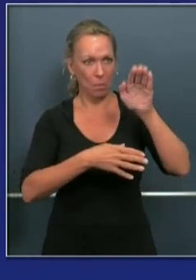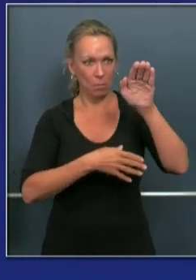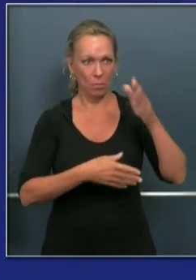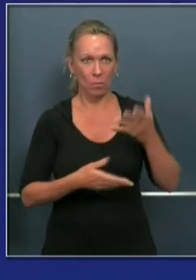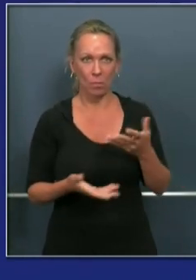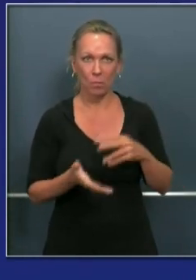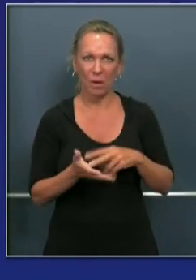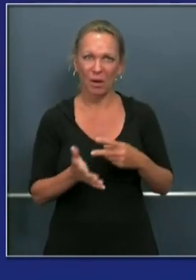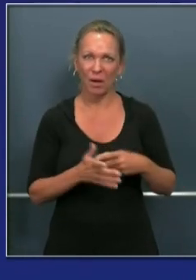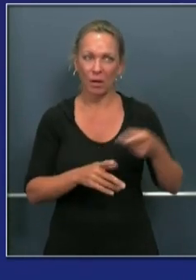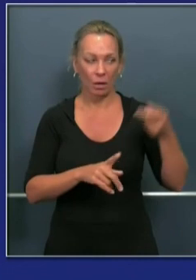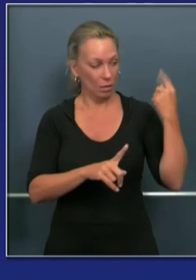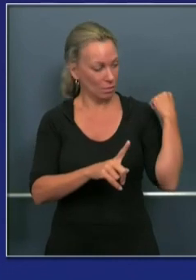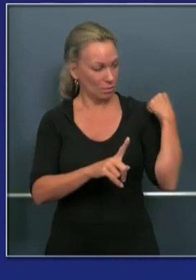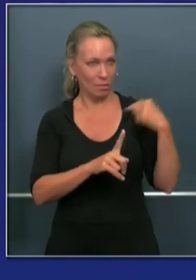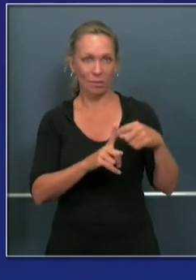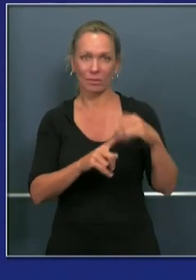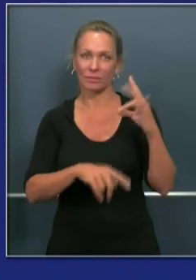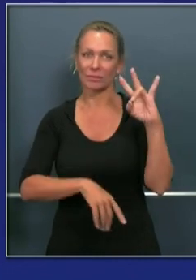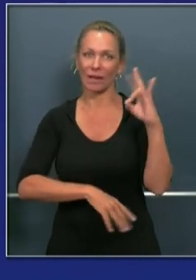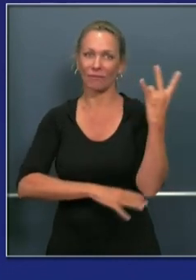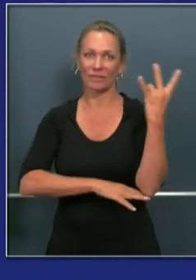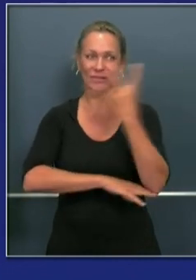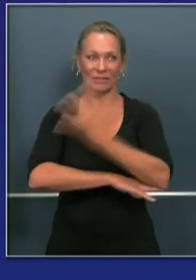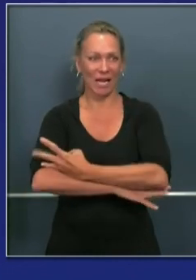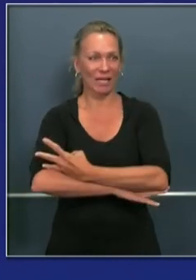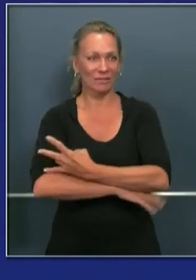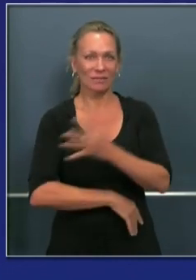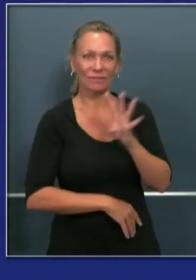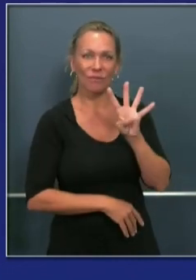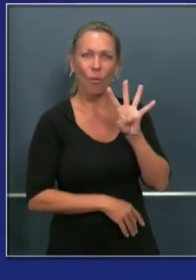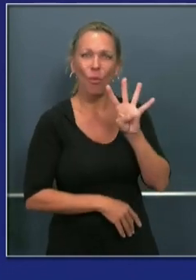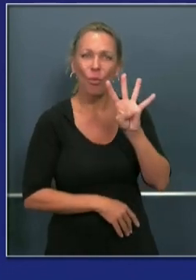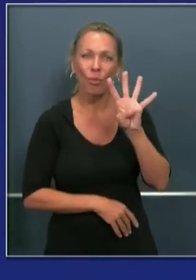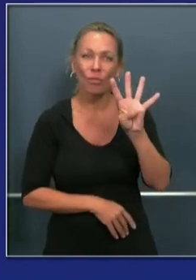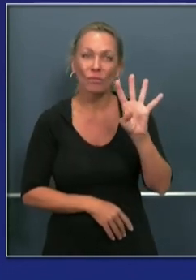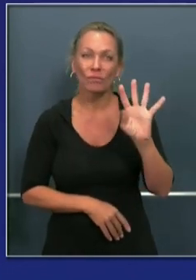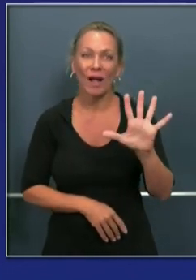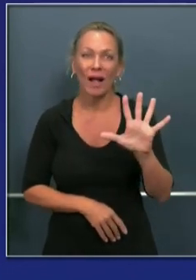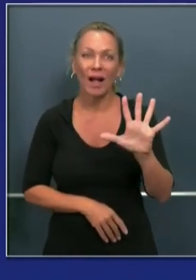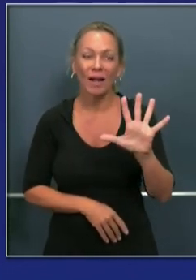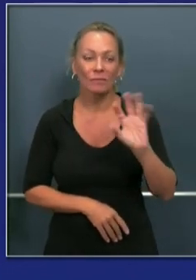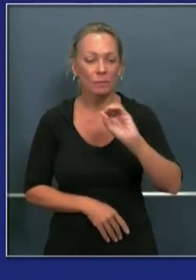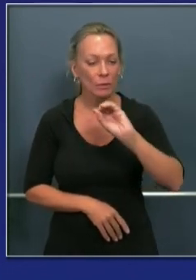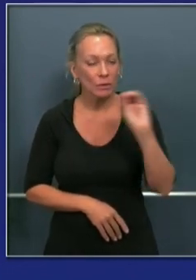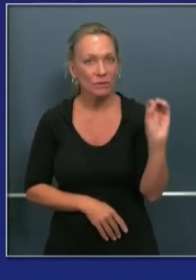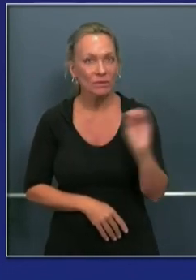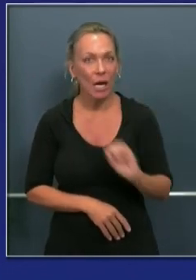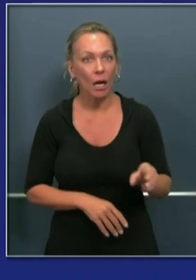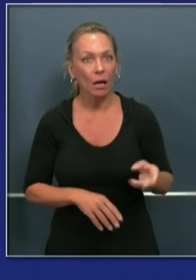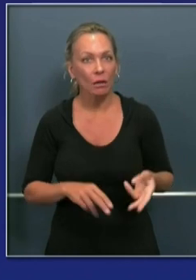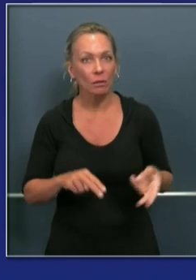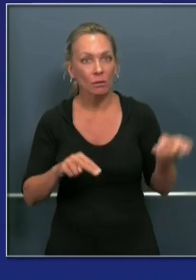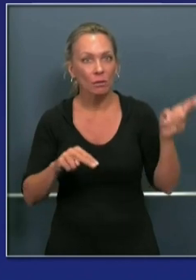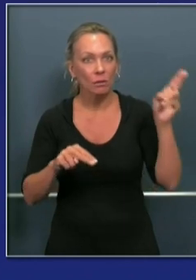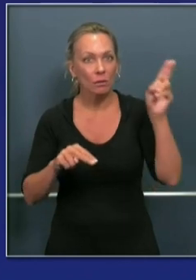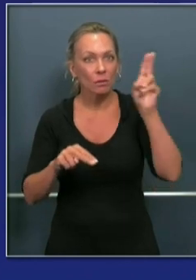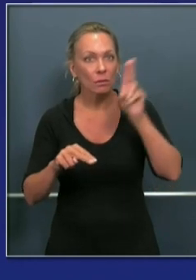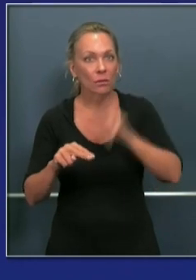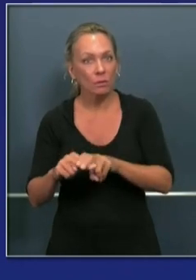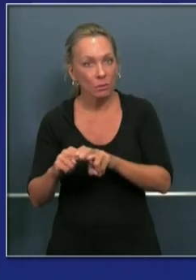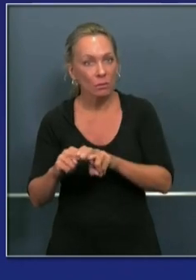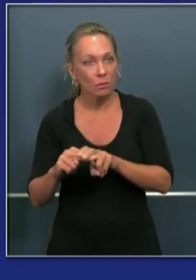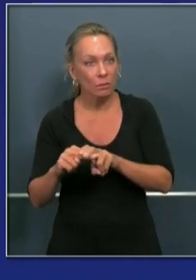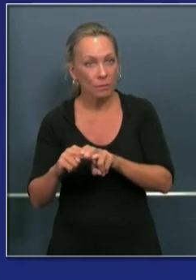7 days, we've seen a 45% increase in the total number of cases that have tested positive in the state of